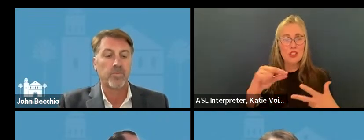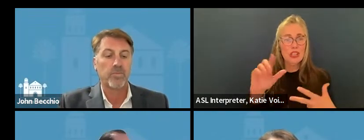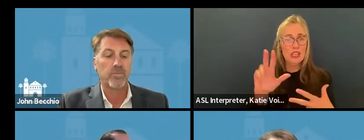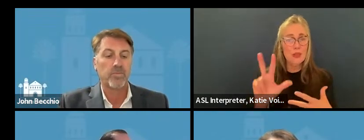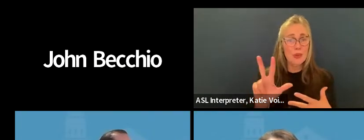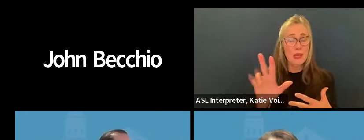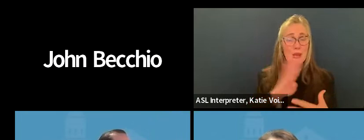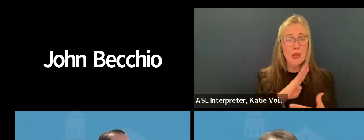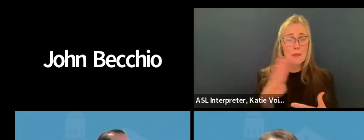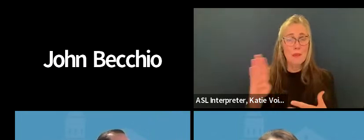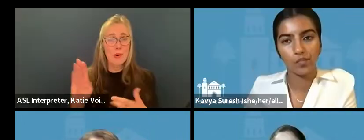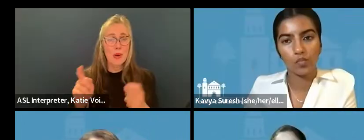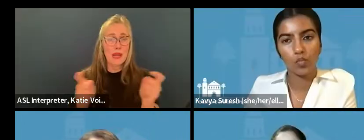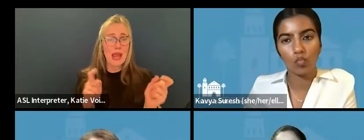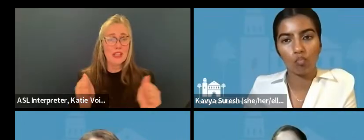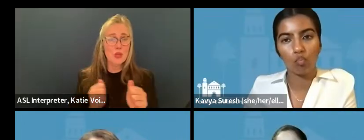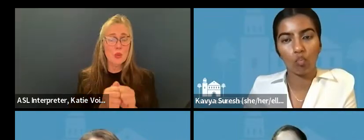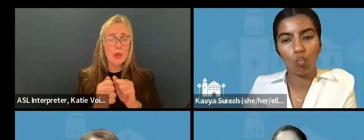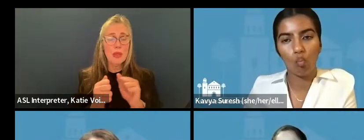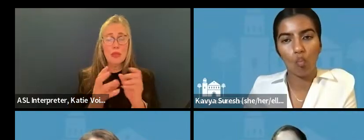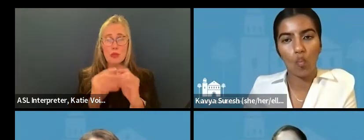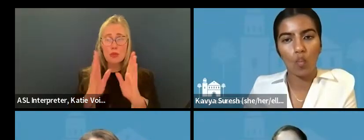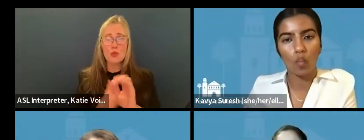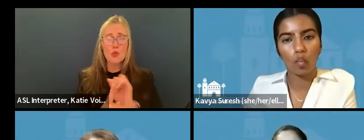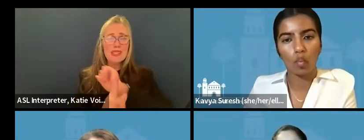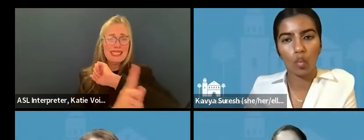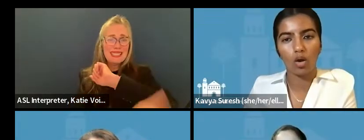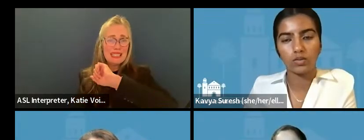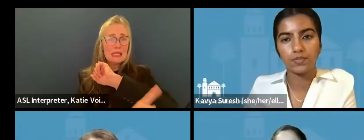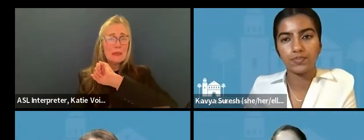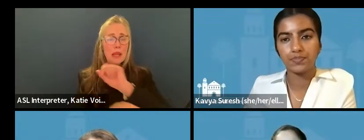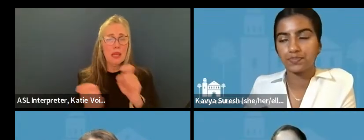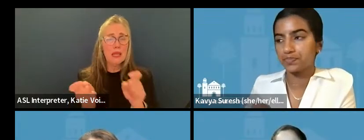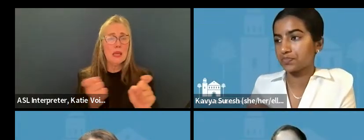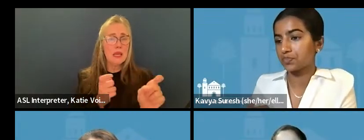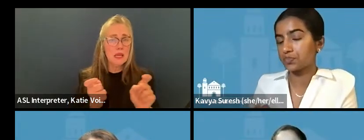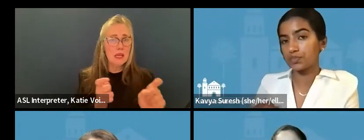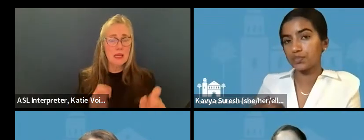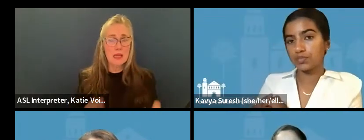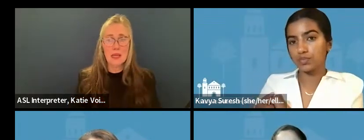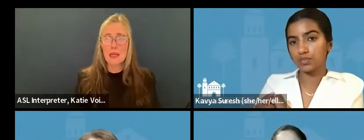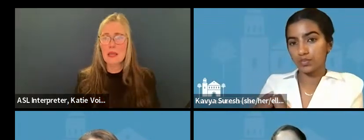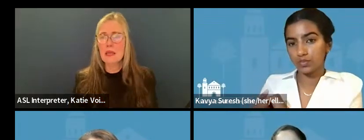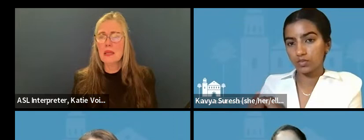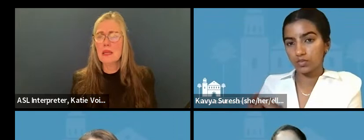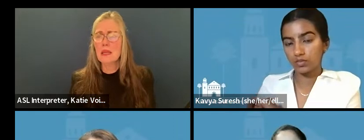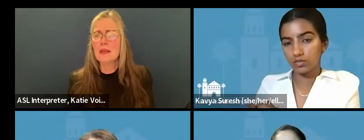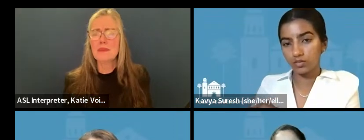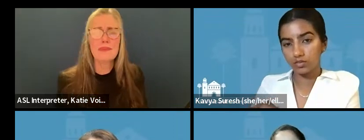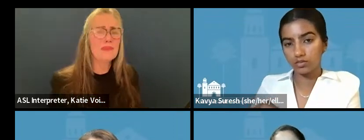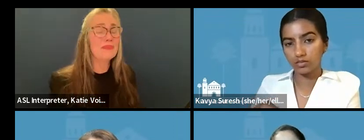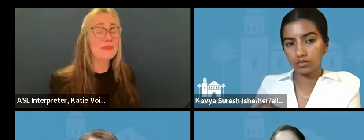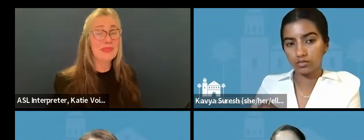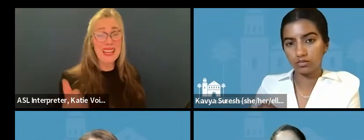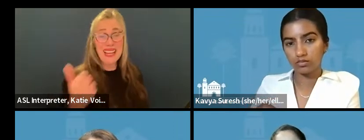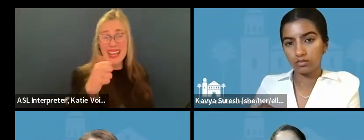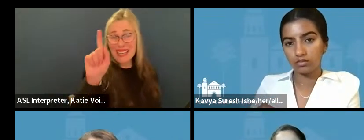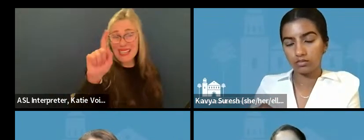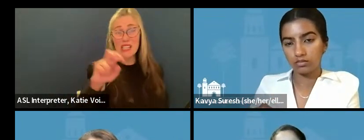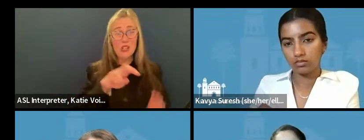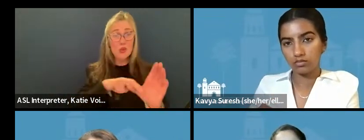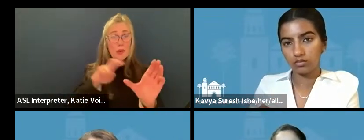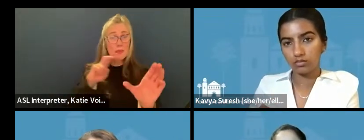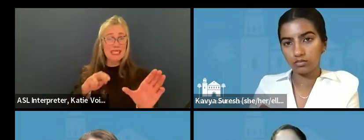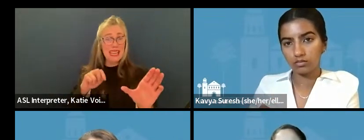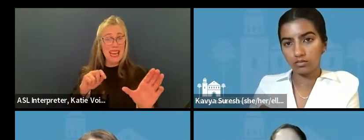action on student discipline. Are there any abstentions or conflict of interest on this item before we call for the